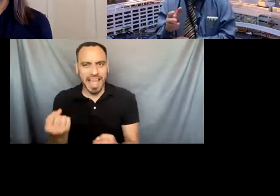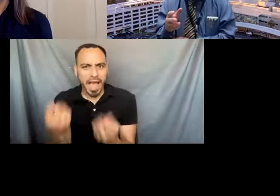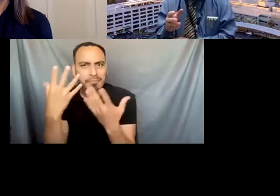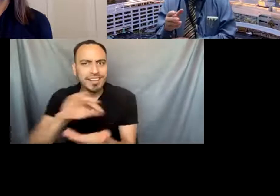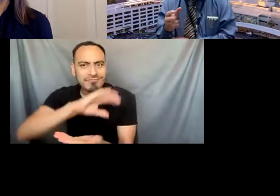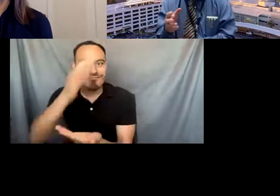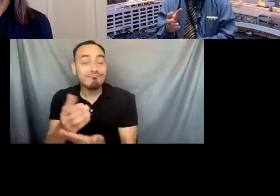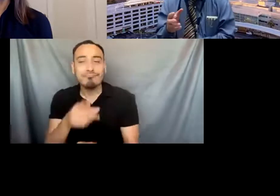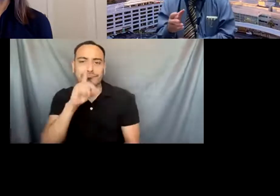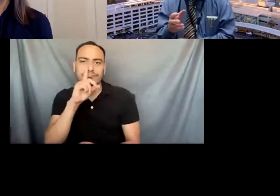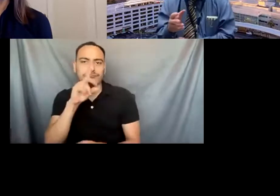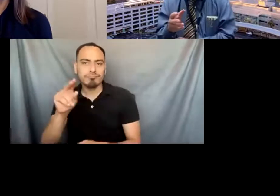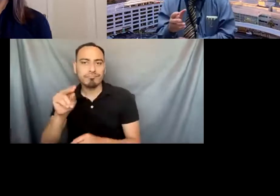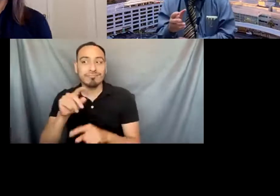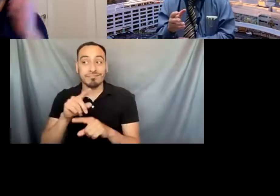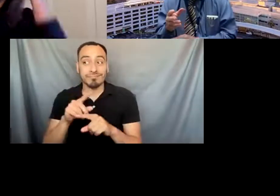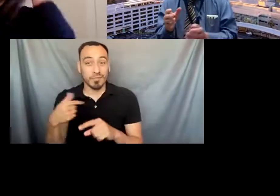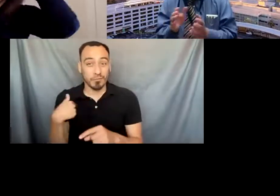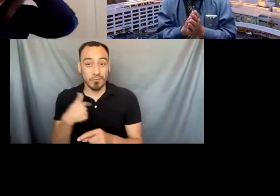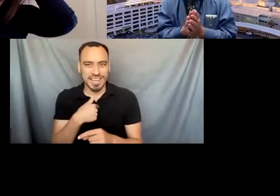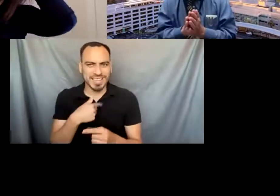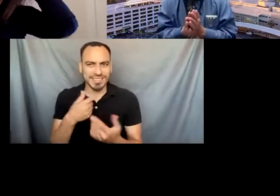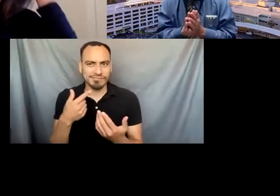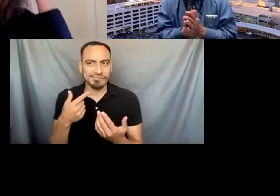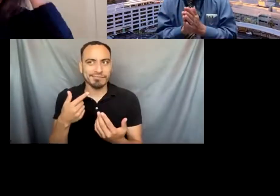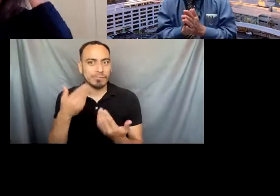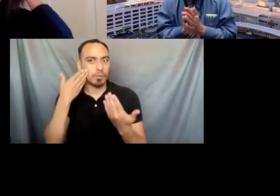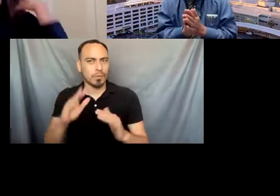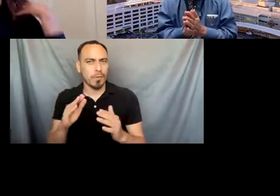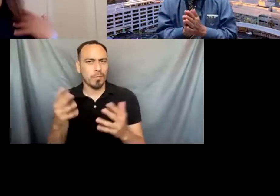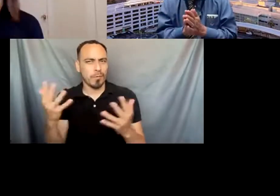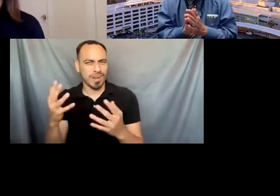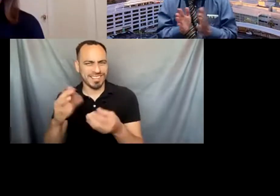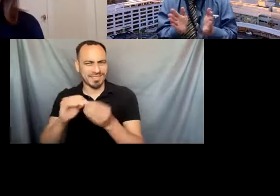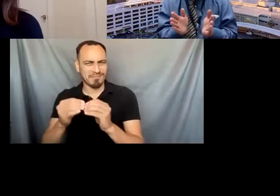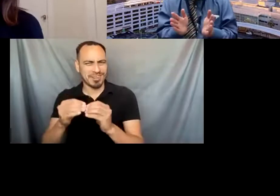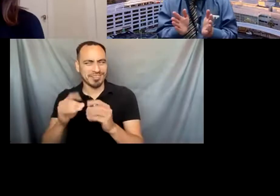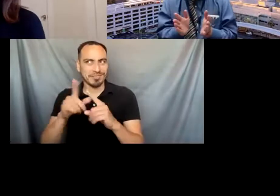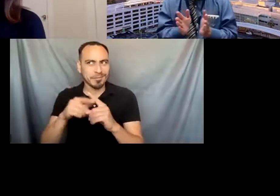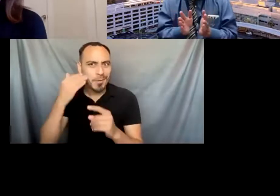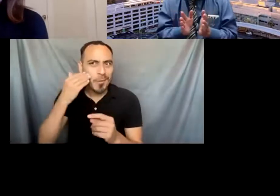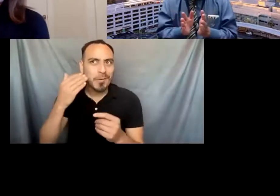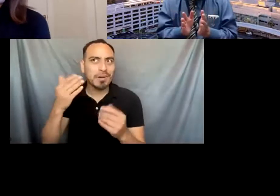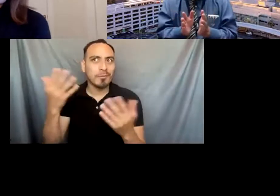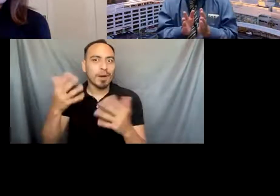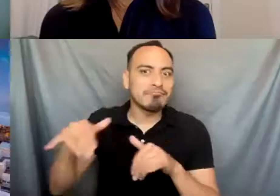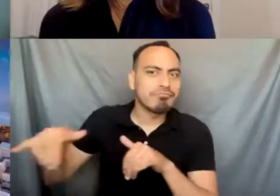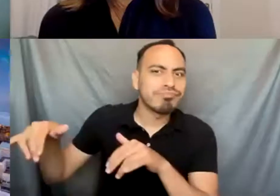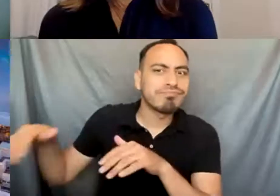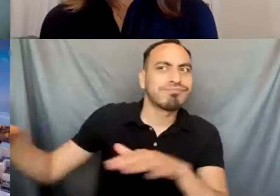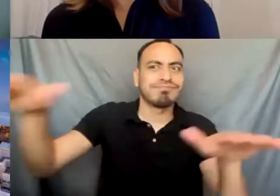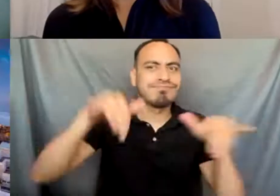a threshold where people are actively protected. But what we do know is if that test is negative,